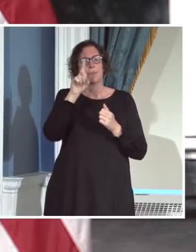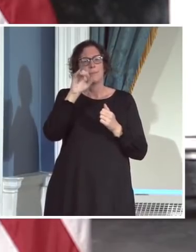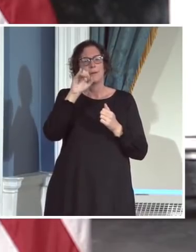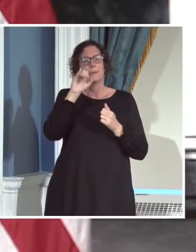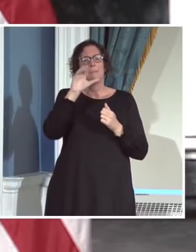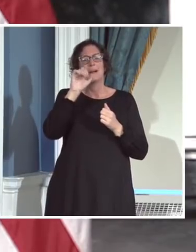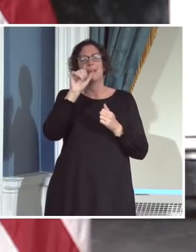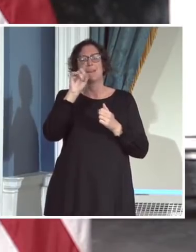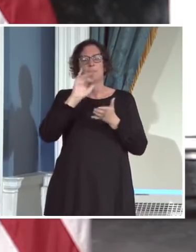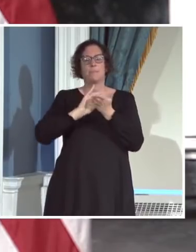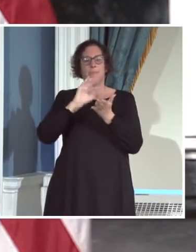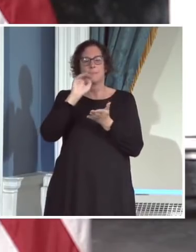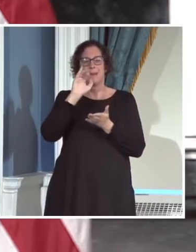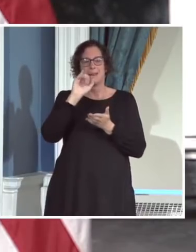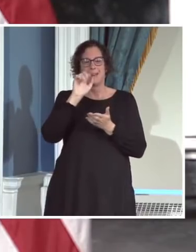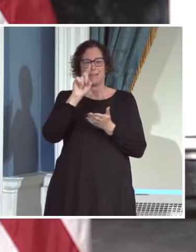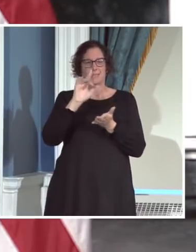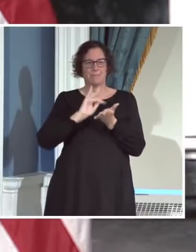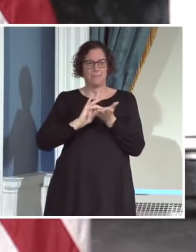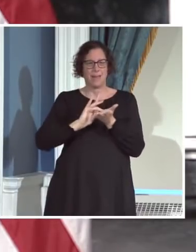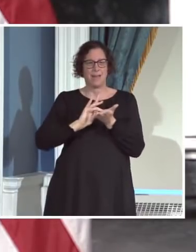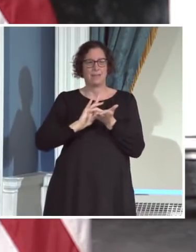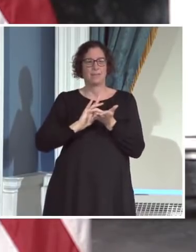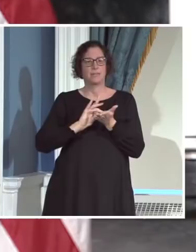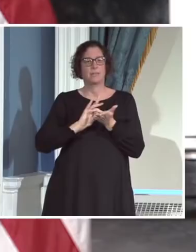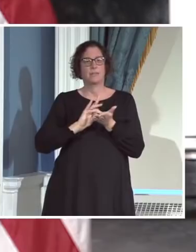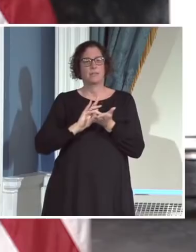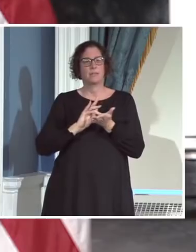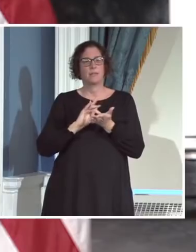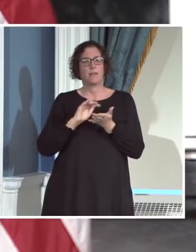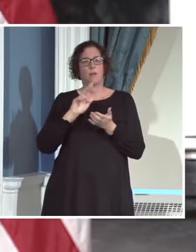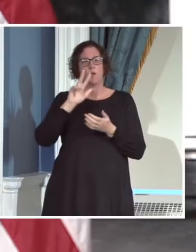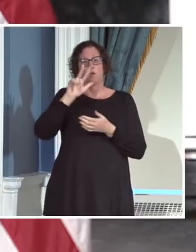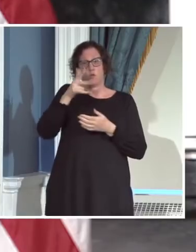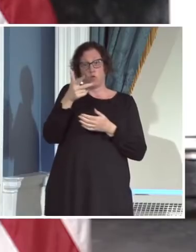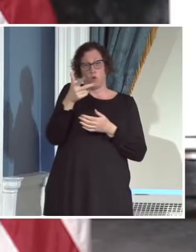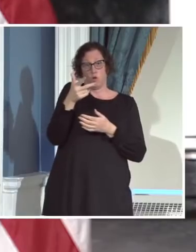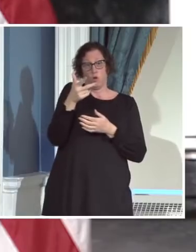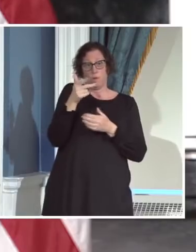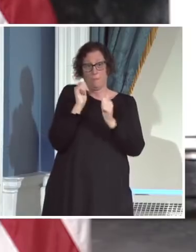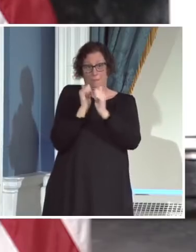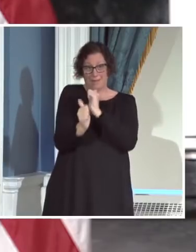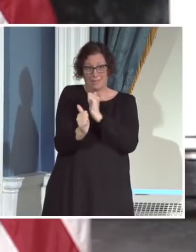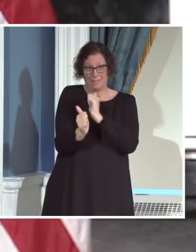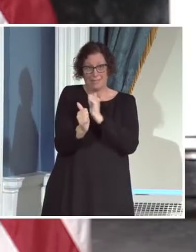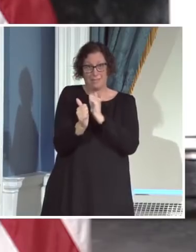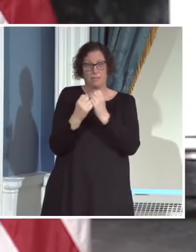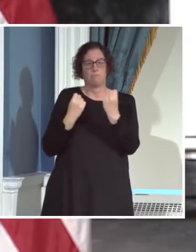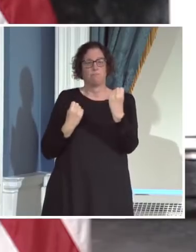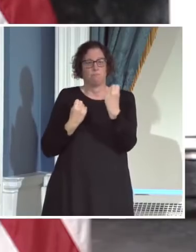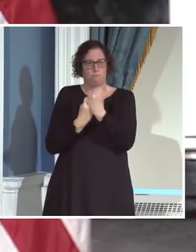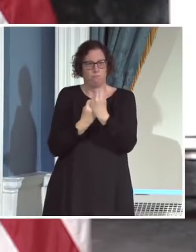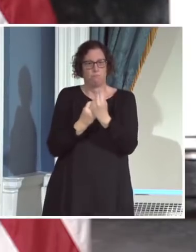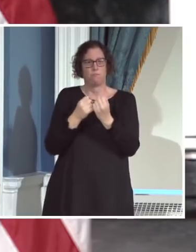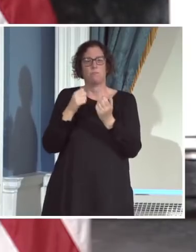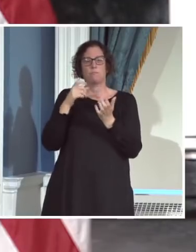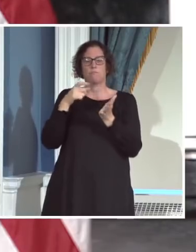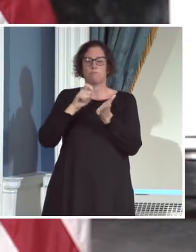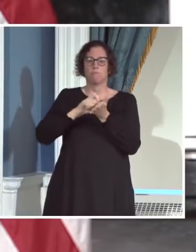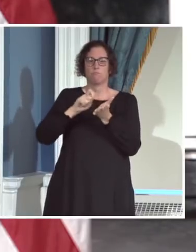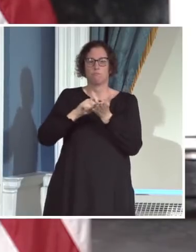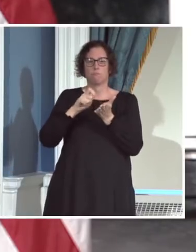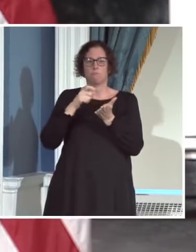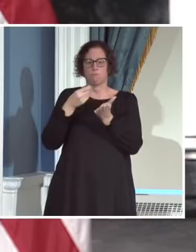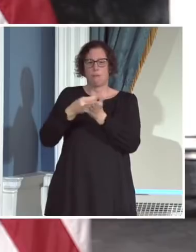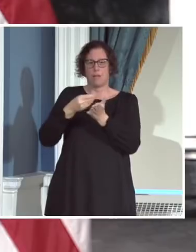much support to everyday New Yorkers directly into their lives, into their wallets, and real support that's going to